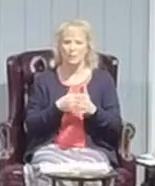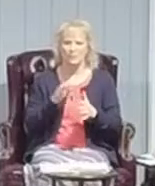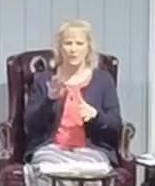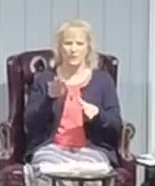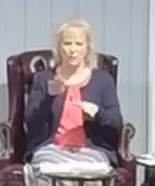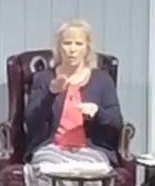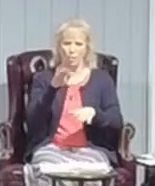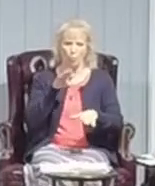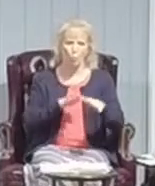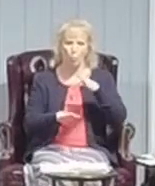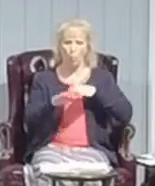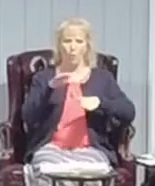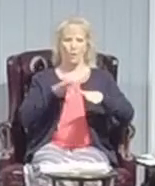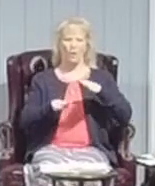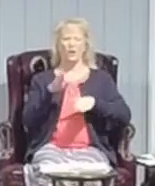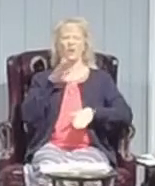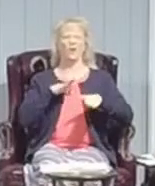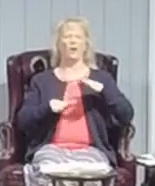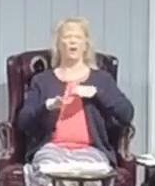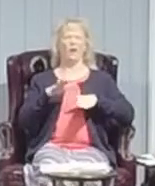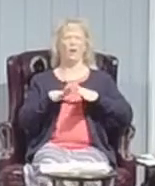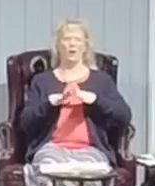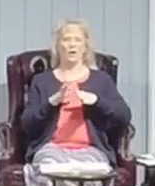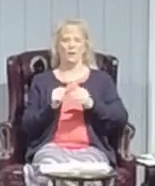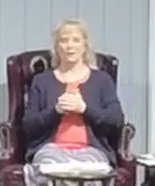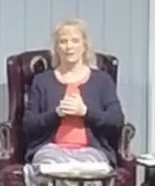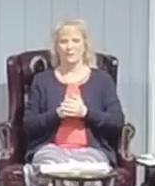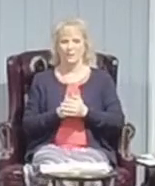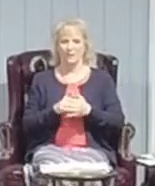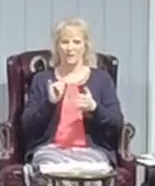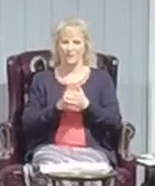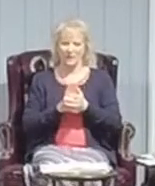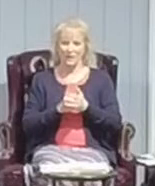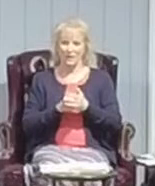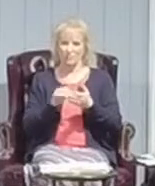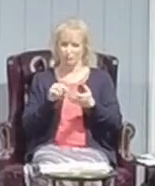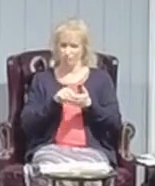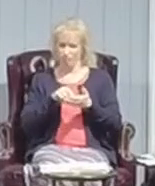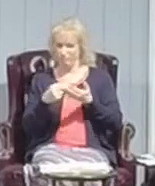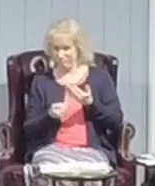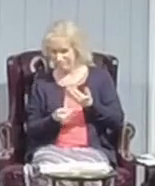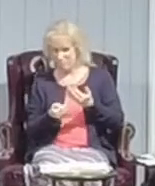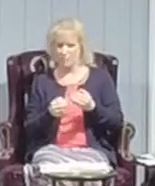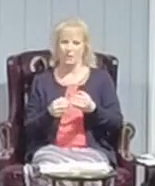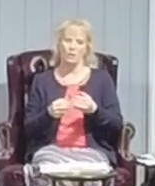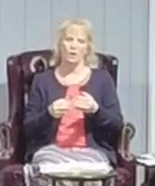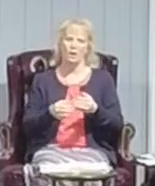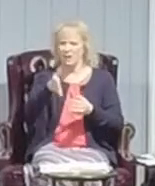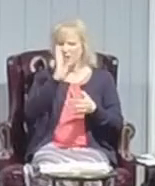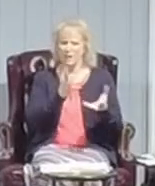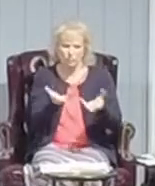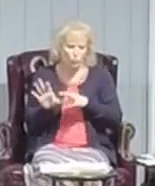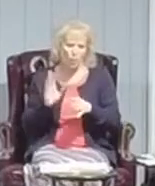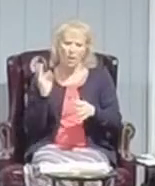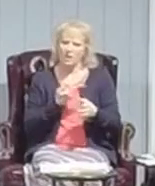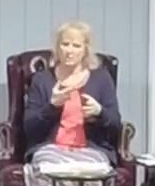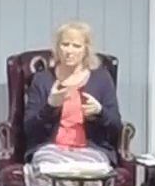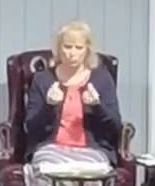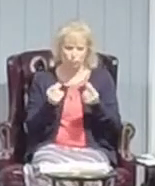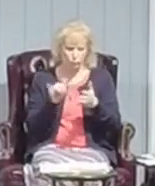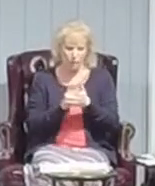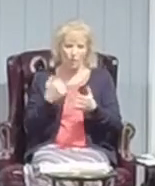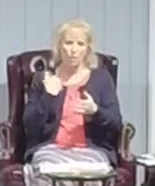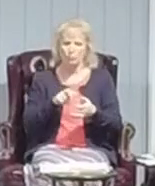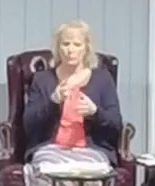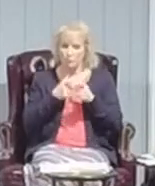know. And it's bound to be a disaster sooner or later in things. God doesn't want us to run that. We're supposed to be running, but we're also supposed to be